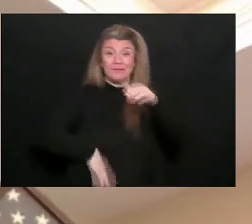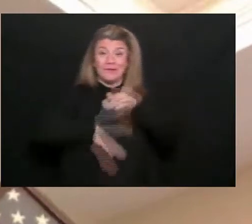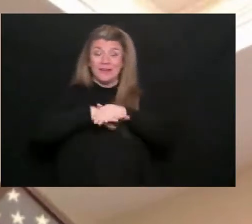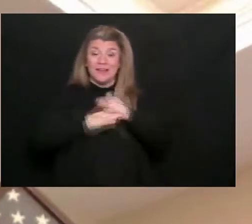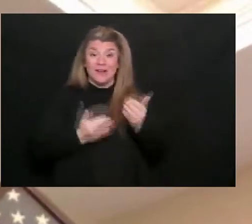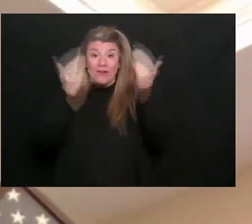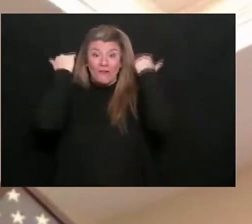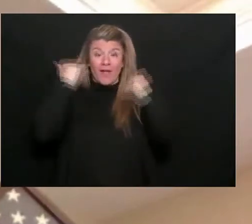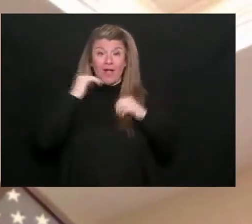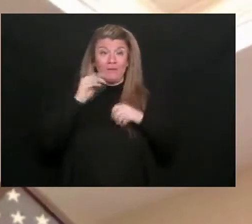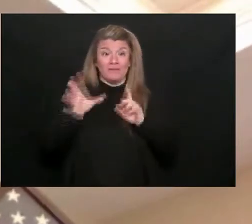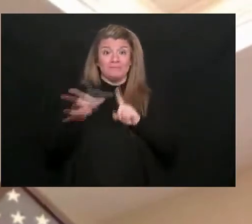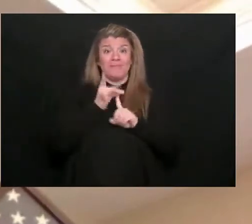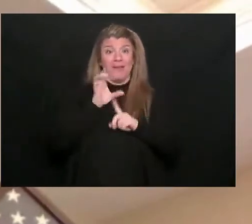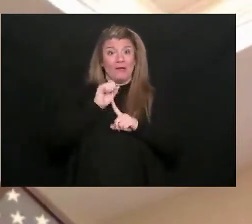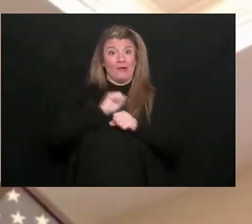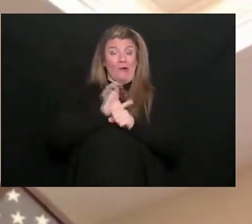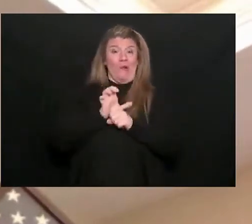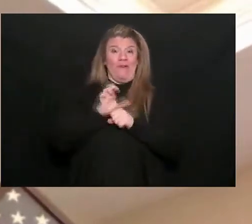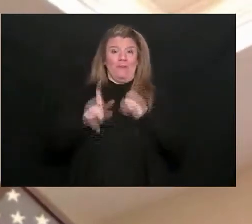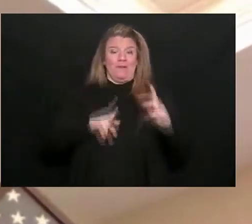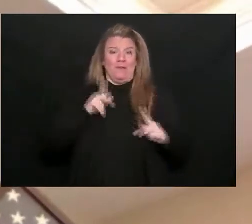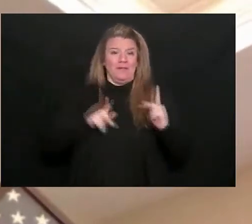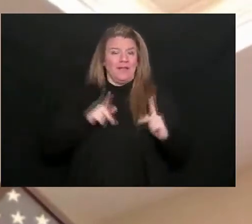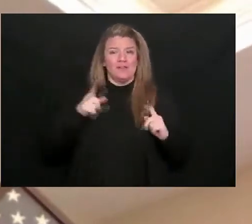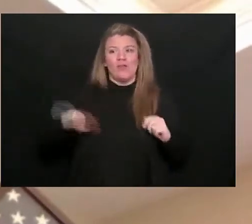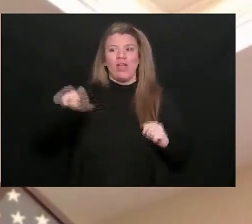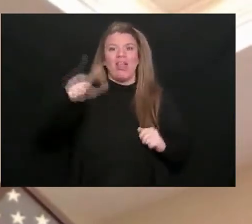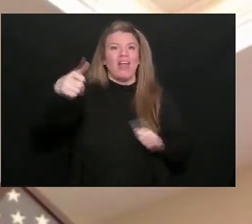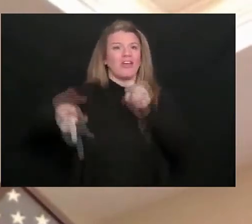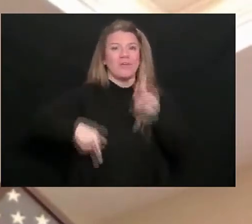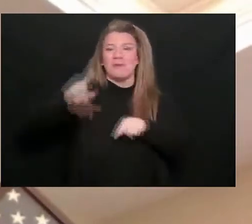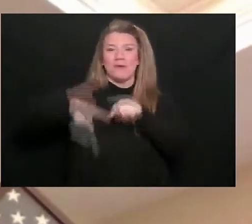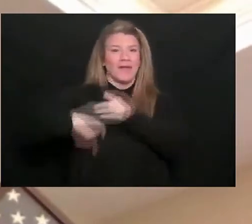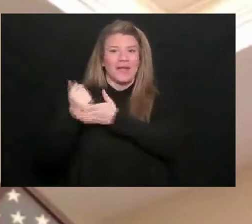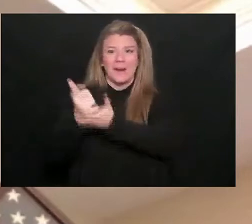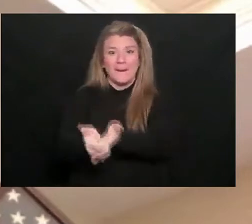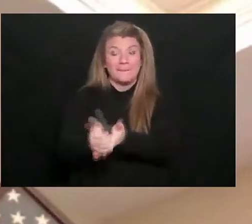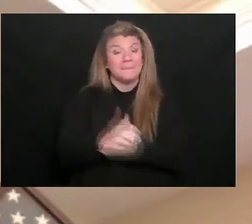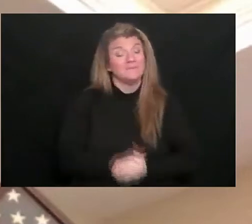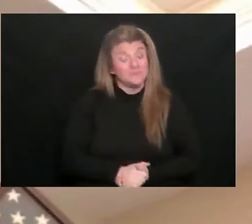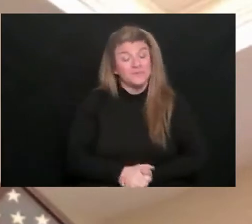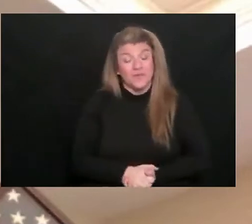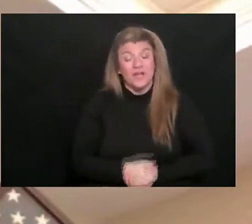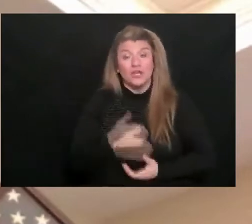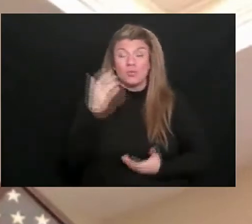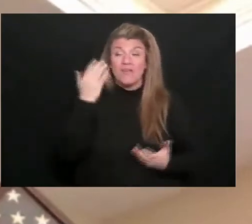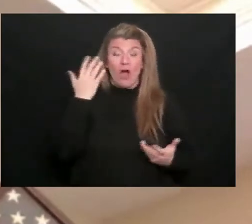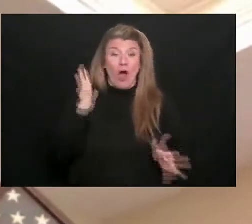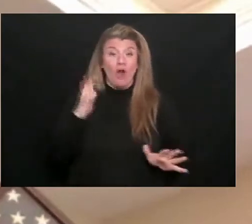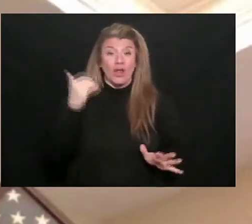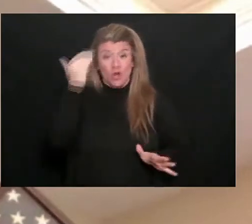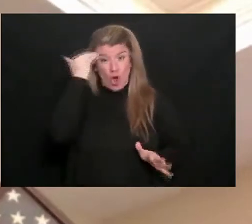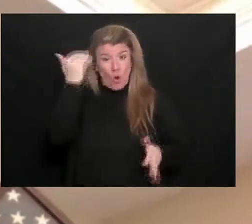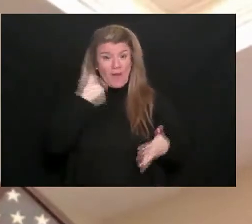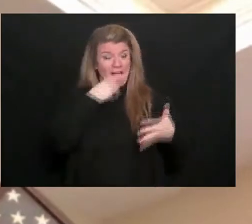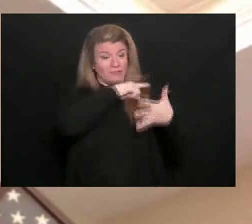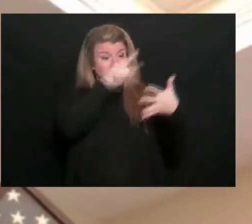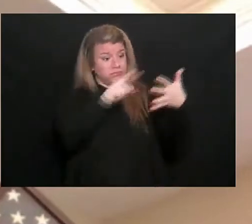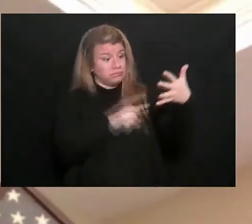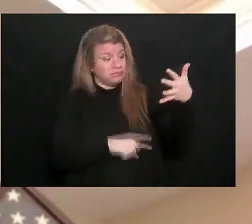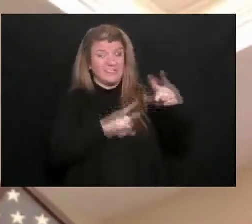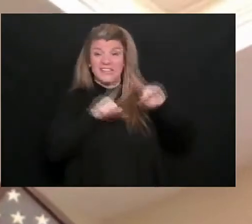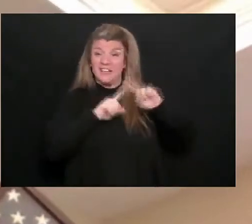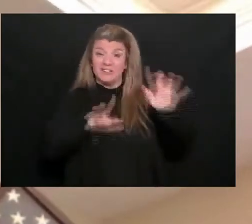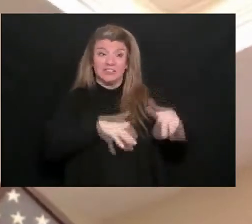lot of things that we can do logistically, but as the governor pointed out before, one of the challenges that we have is staffing,